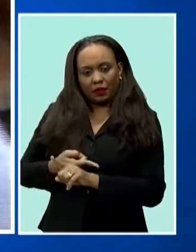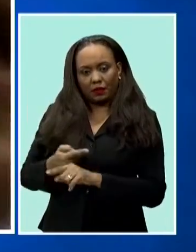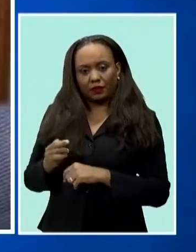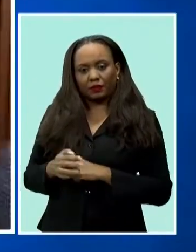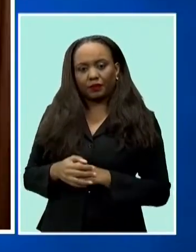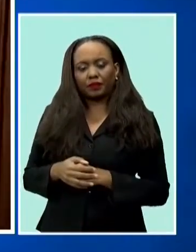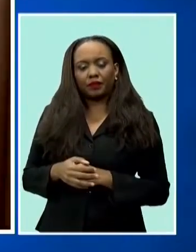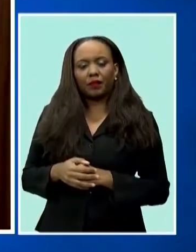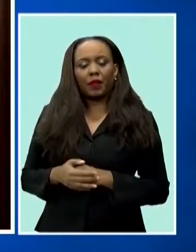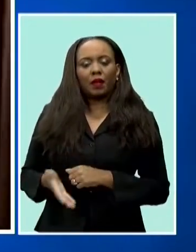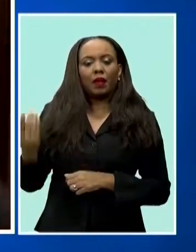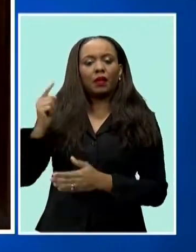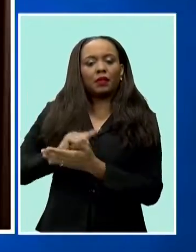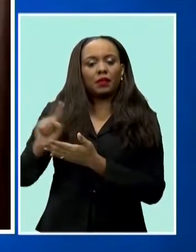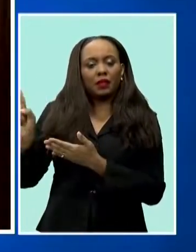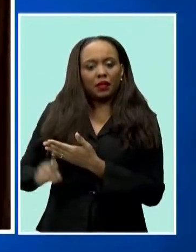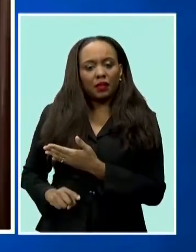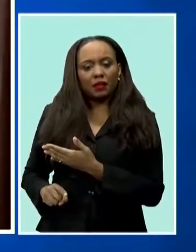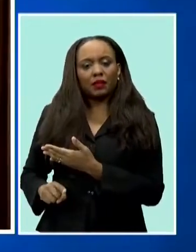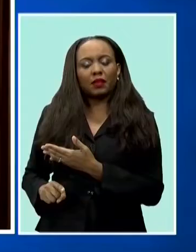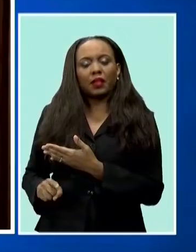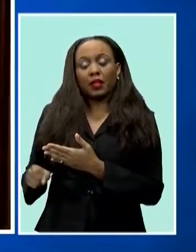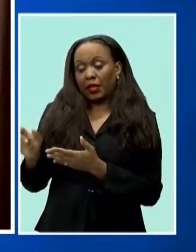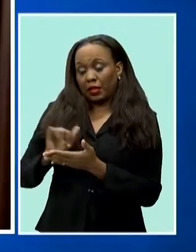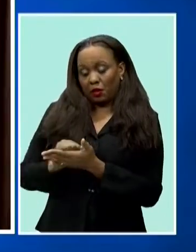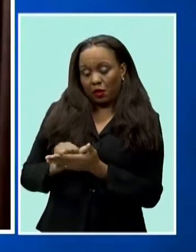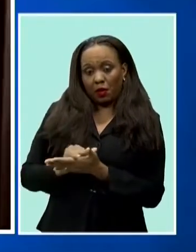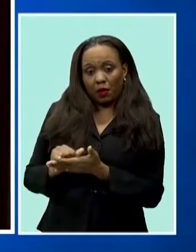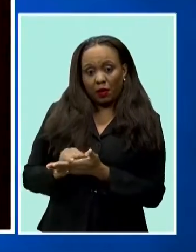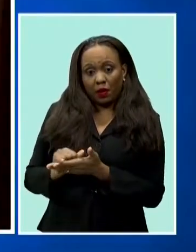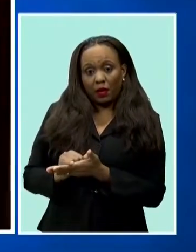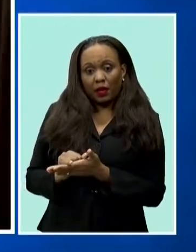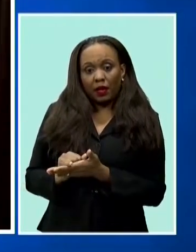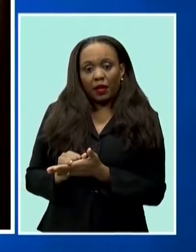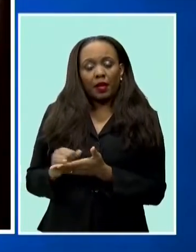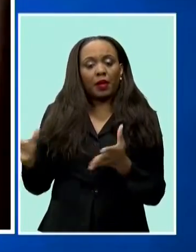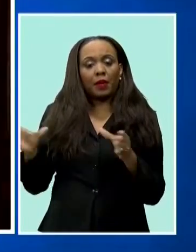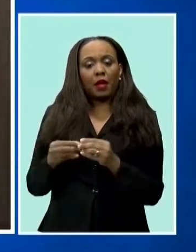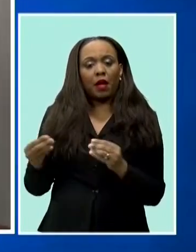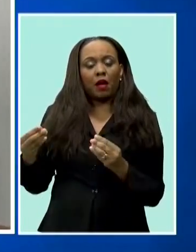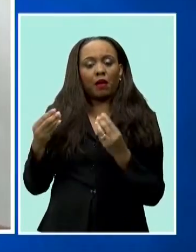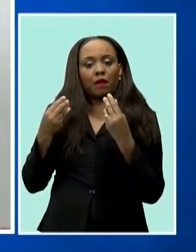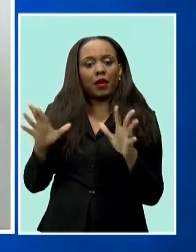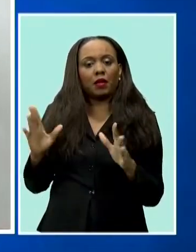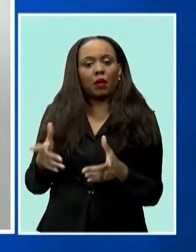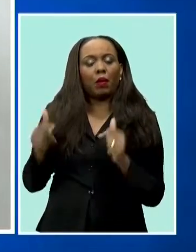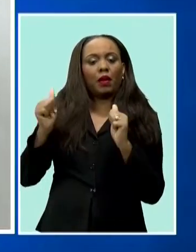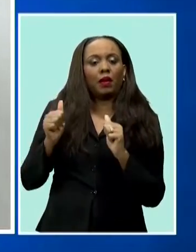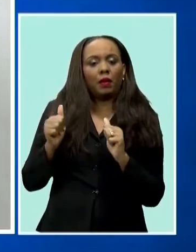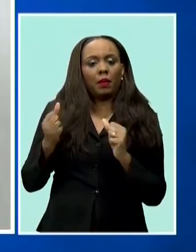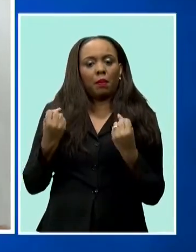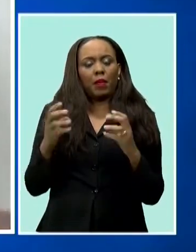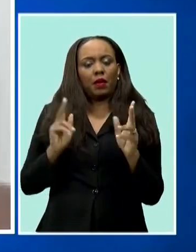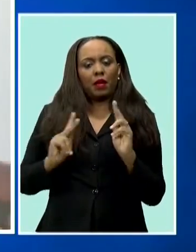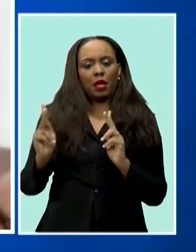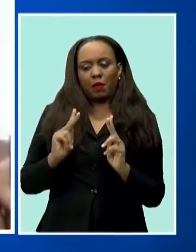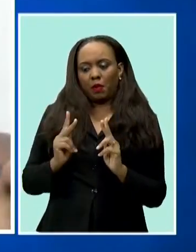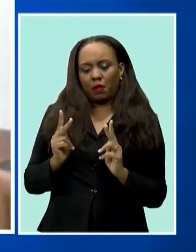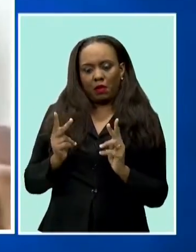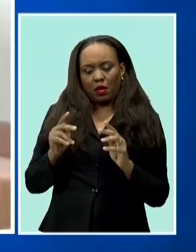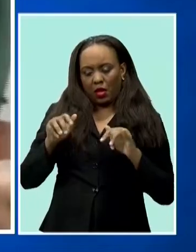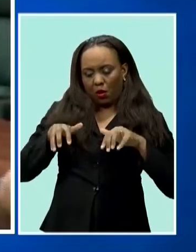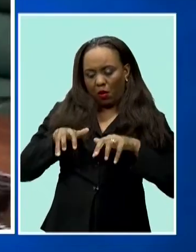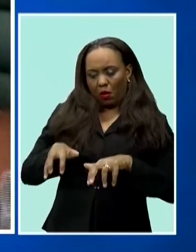a town hall meeting Mr. Jagdeo hosted in New York finished abruptly after several members of the audience who tried to ask